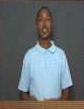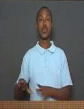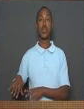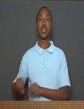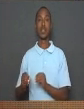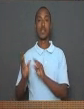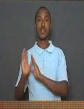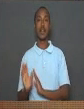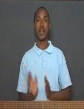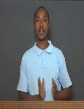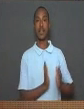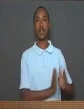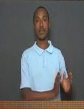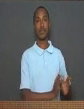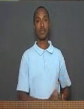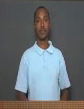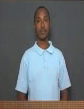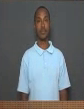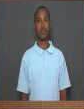Students, let's get ready.